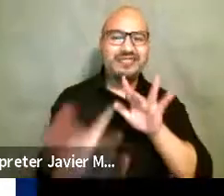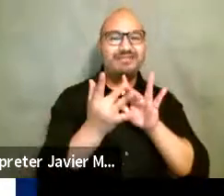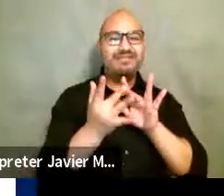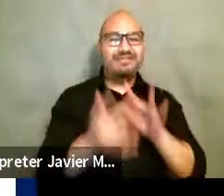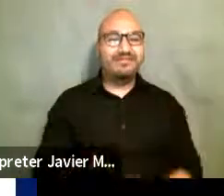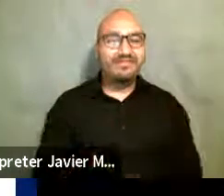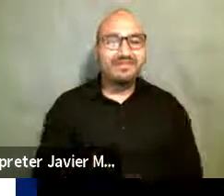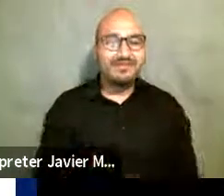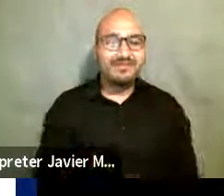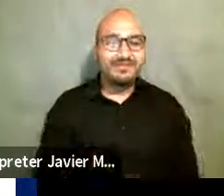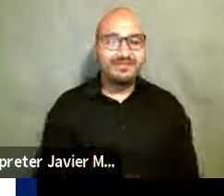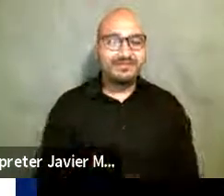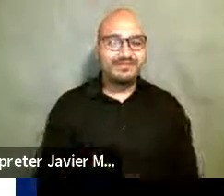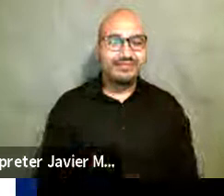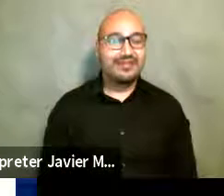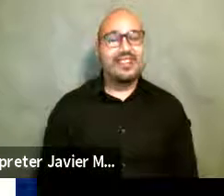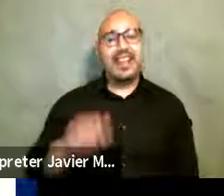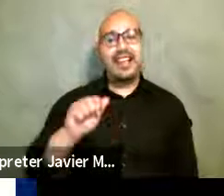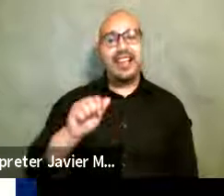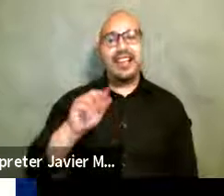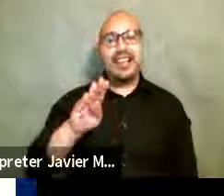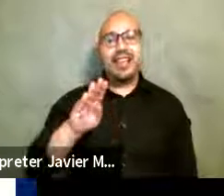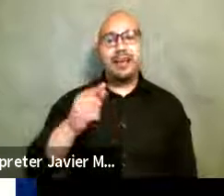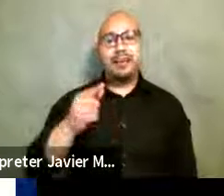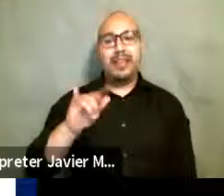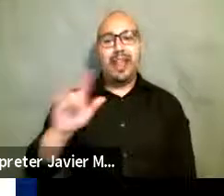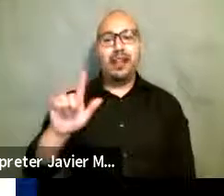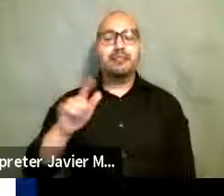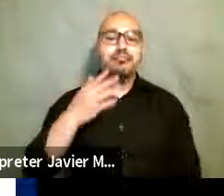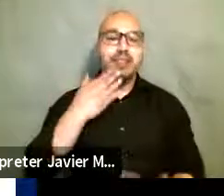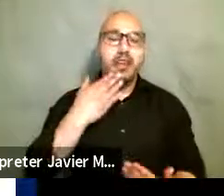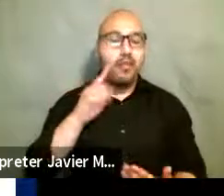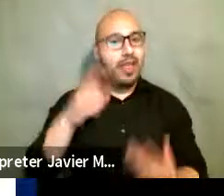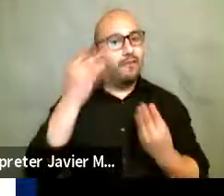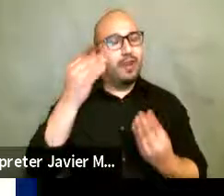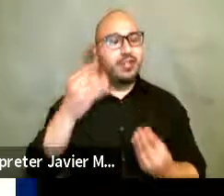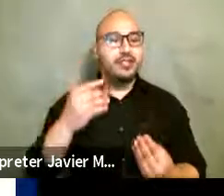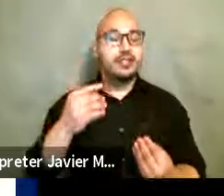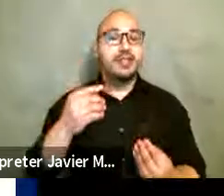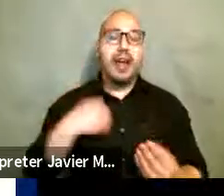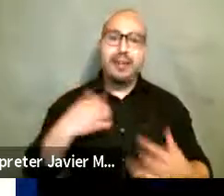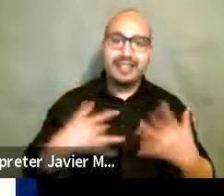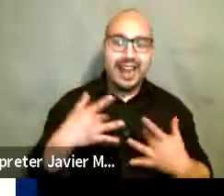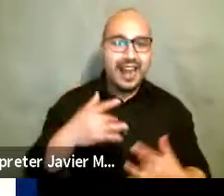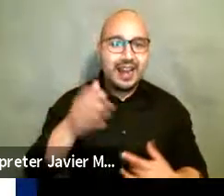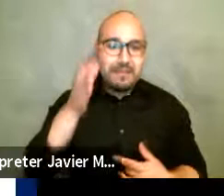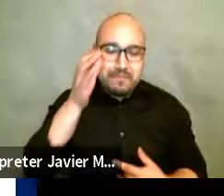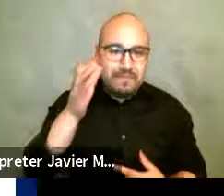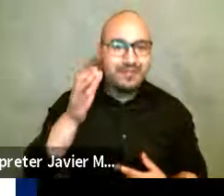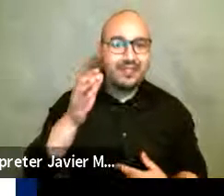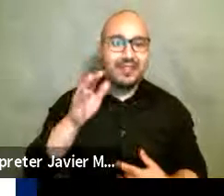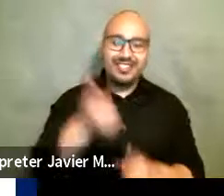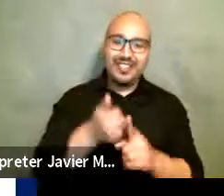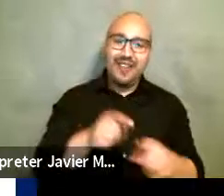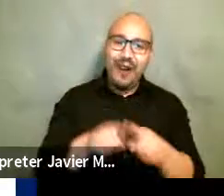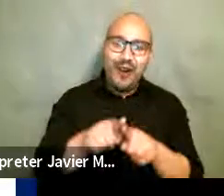of you. Abigail, great information. Thank you so much. And that's so excited to hear that you also